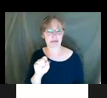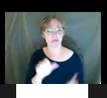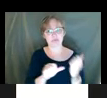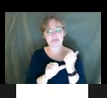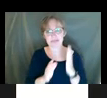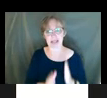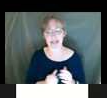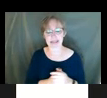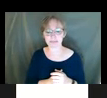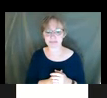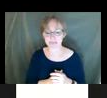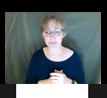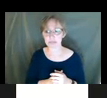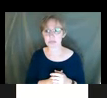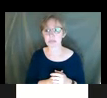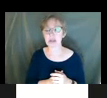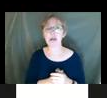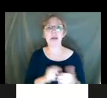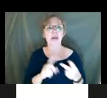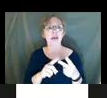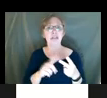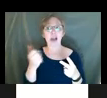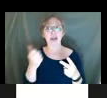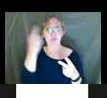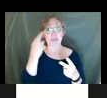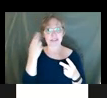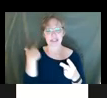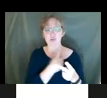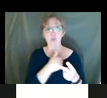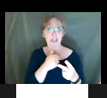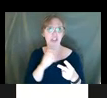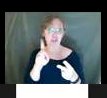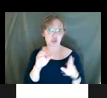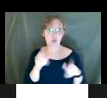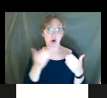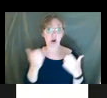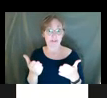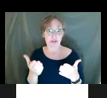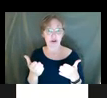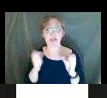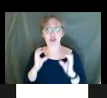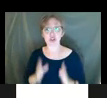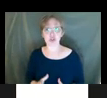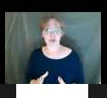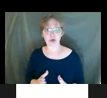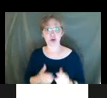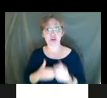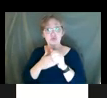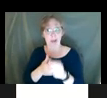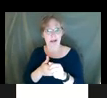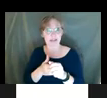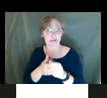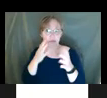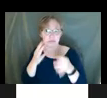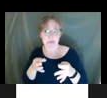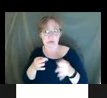personal care aides. The other is we do offer the consumer-directed model, but as you may know, being professionals in the